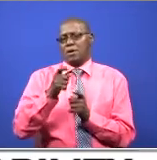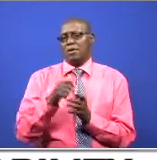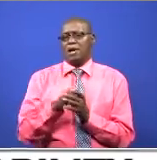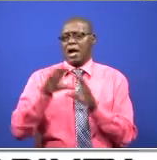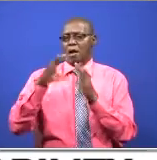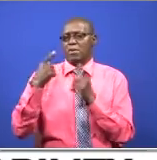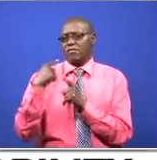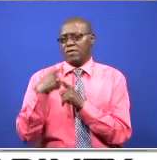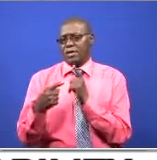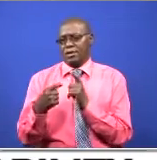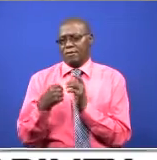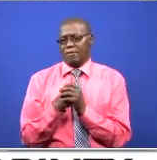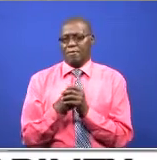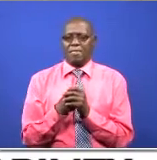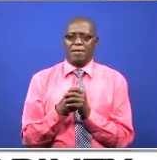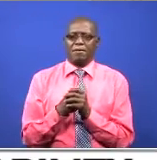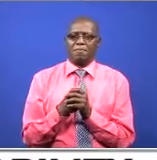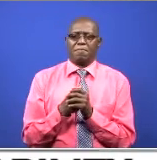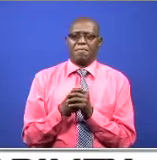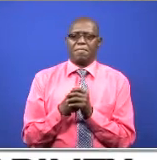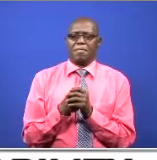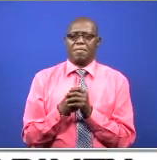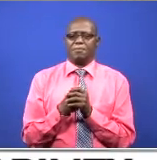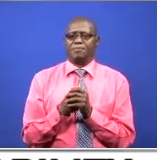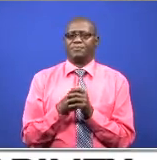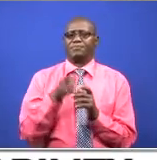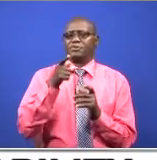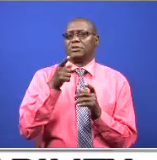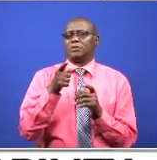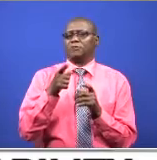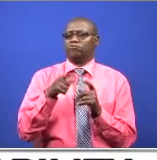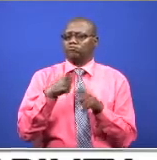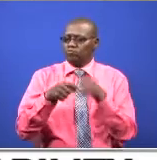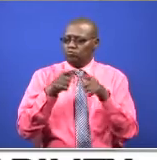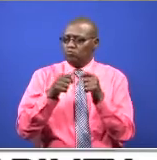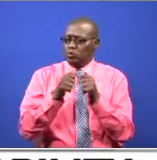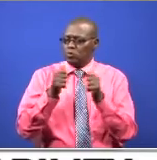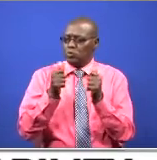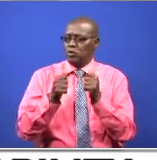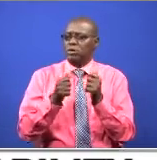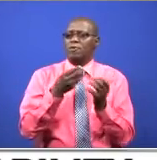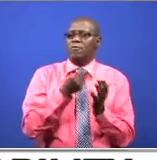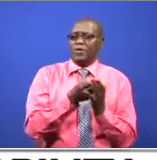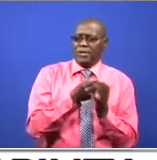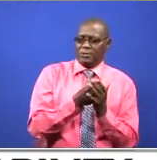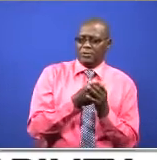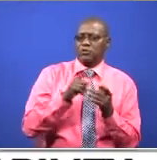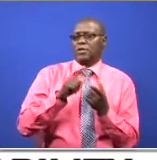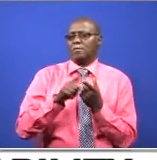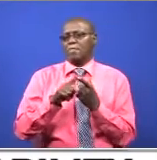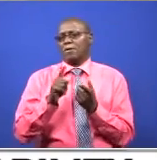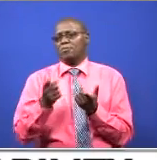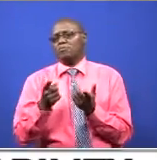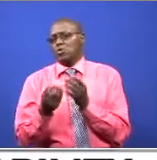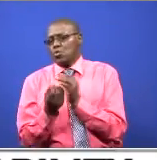Thriving is a big word, okay? Because what is thriving? You can thrive financially, you can also thrive by the number